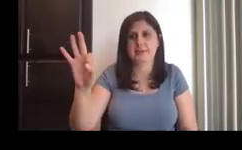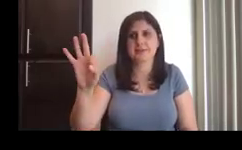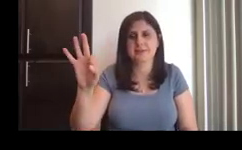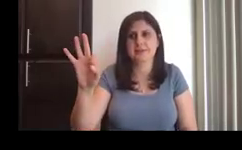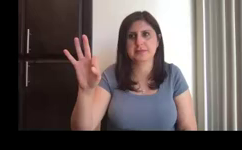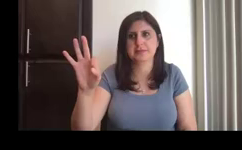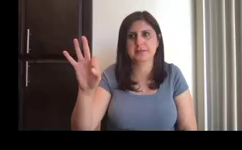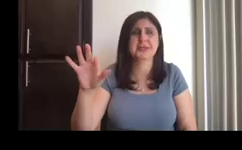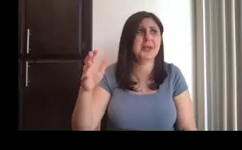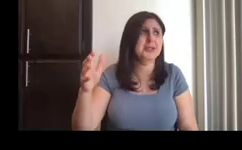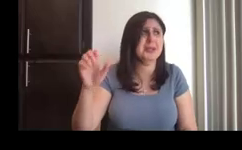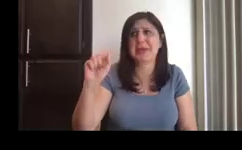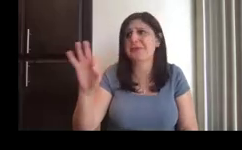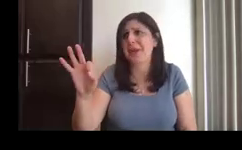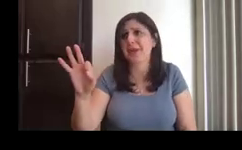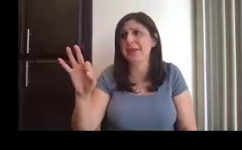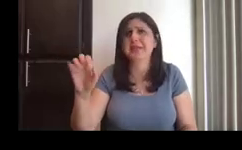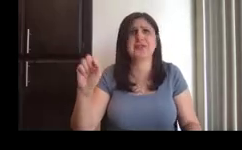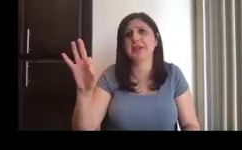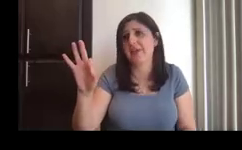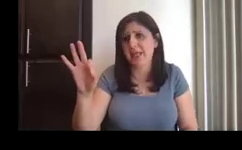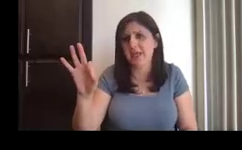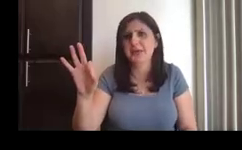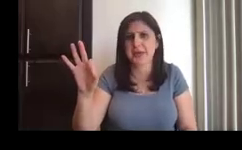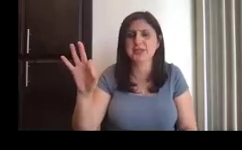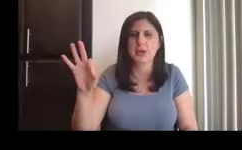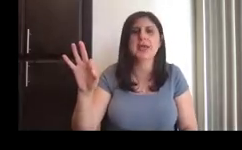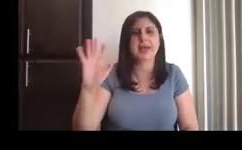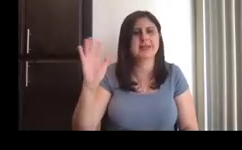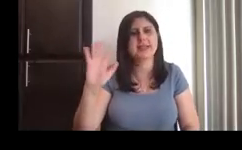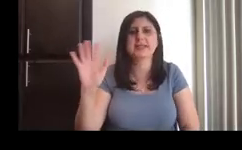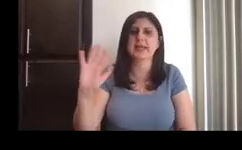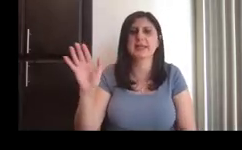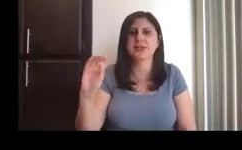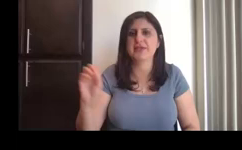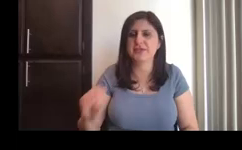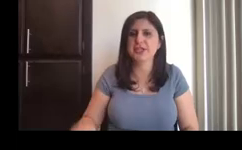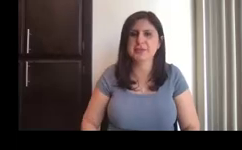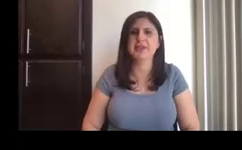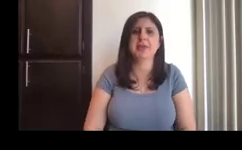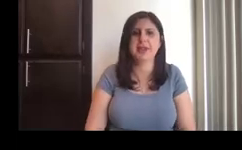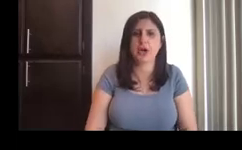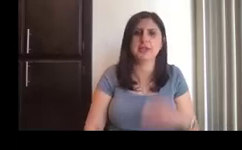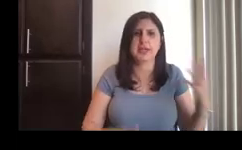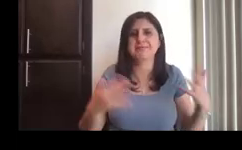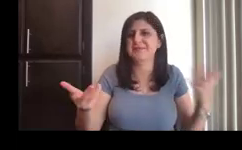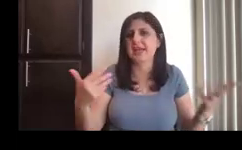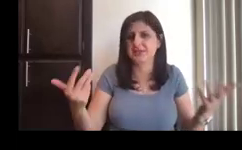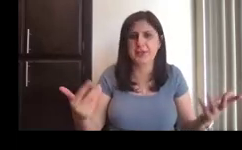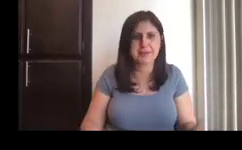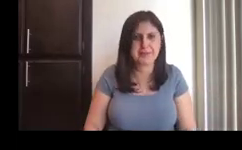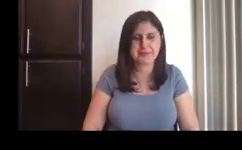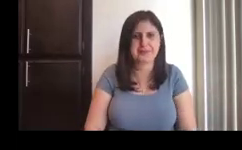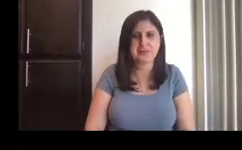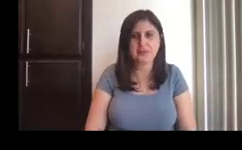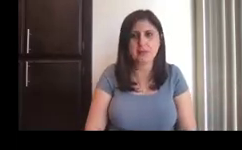SF. There's going to also be San Fernando, like San Fernando Valley, right? So again, cities technically you do have to finger spell them, but there are some